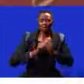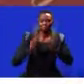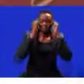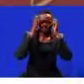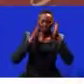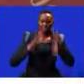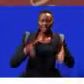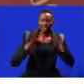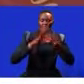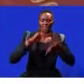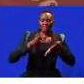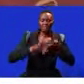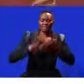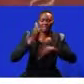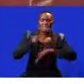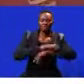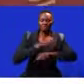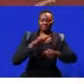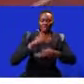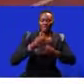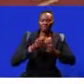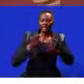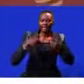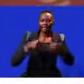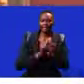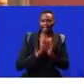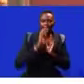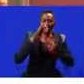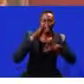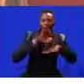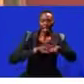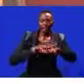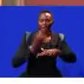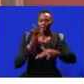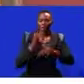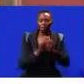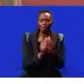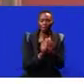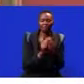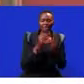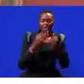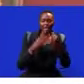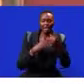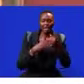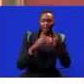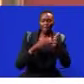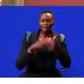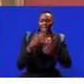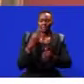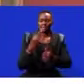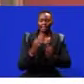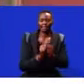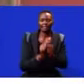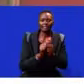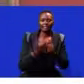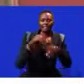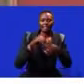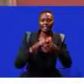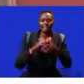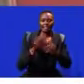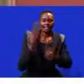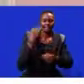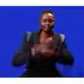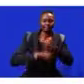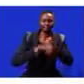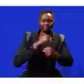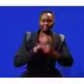moro riwore kod skundno bang' yudo duoko maber mar minsko mar 9.3 e penj maduong' mar higa